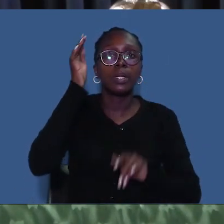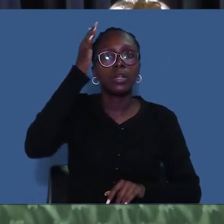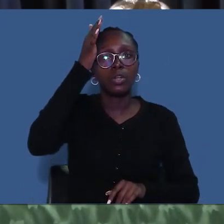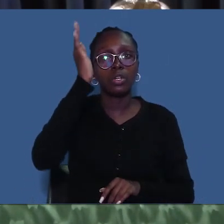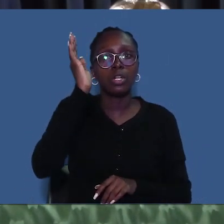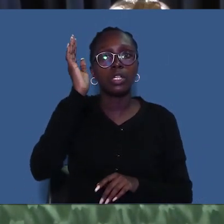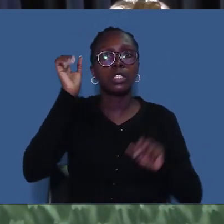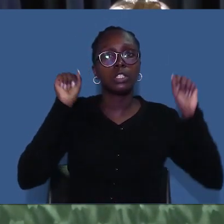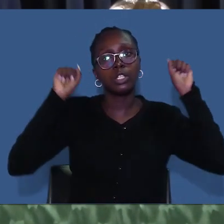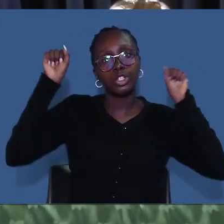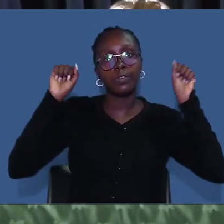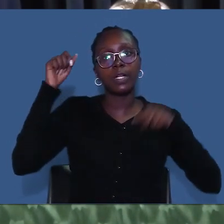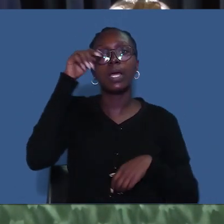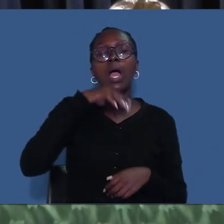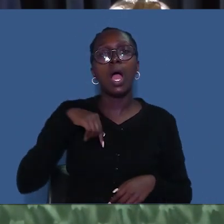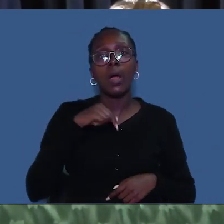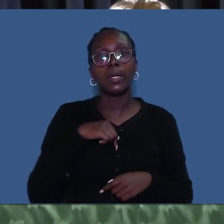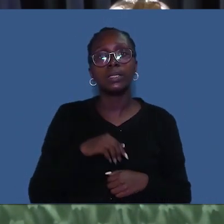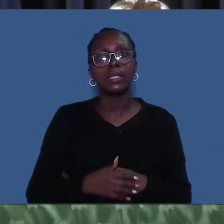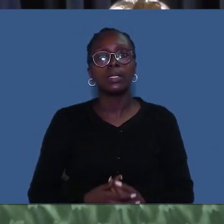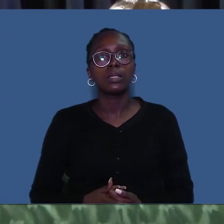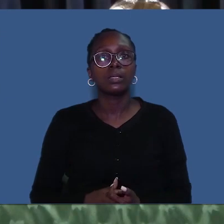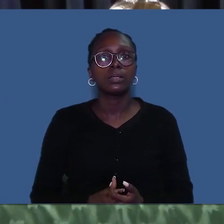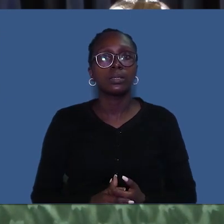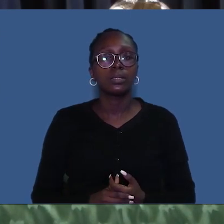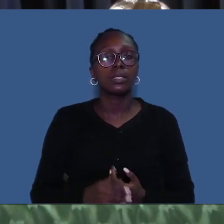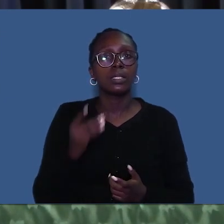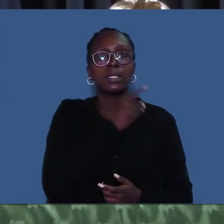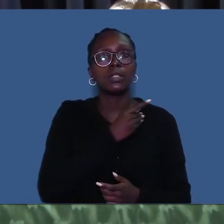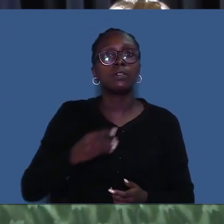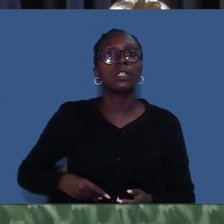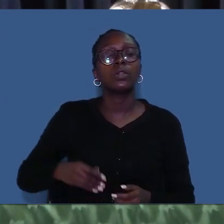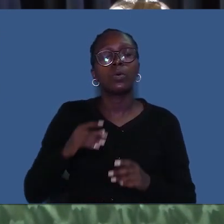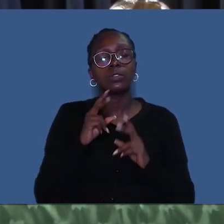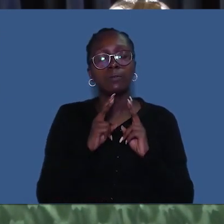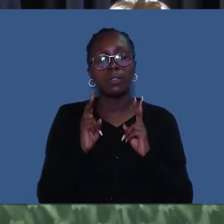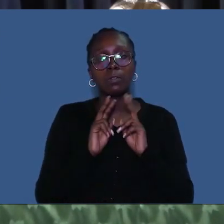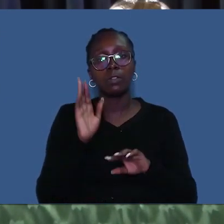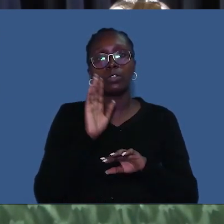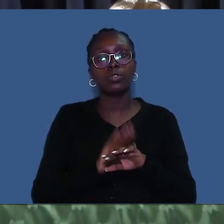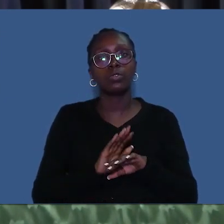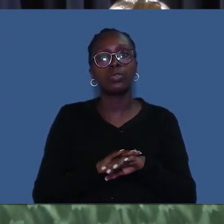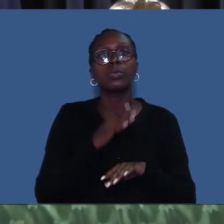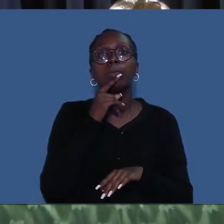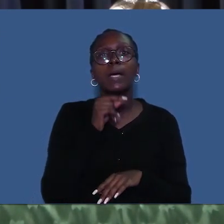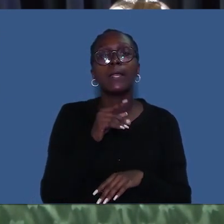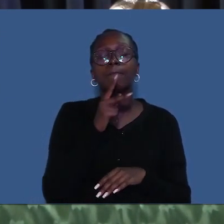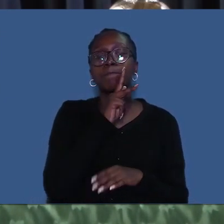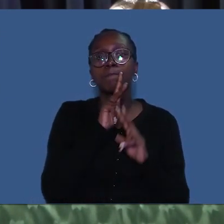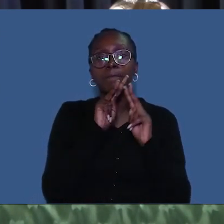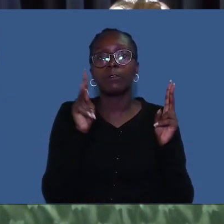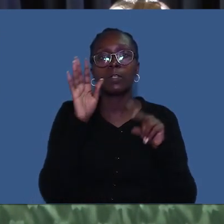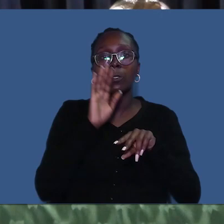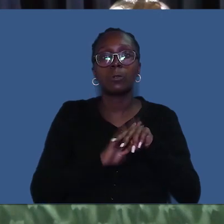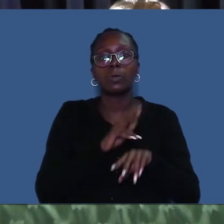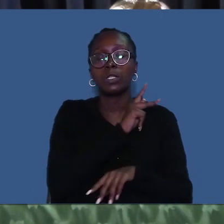in the midst of danger and uncertainty. David was a great man and a great king over Israel because he never lost